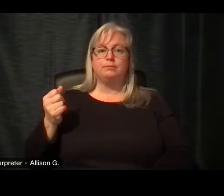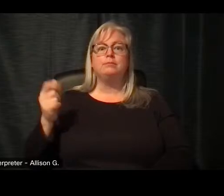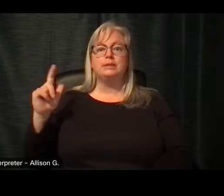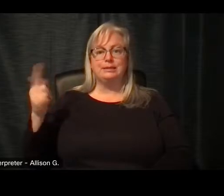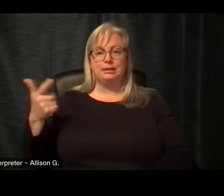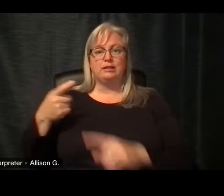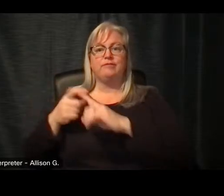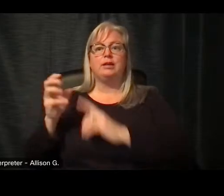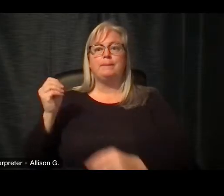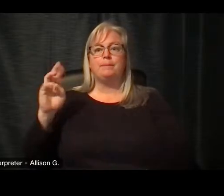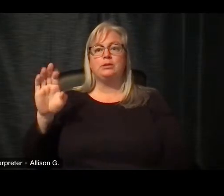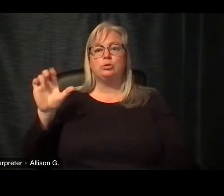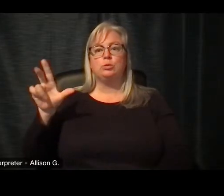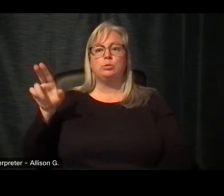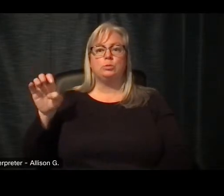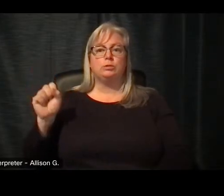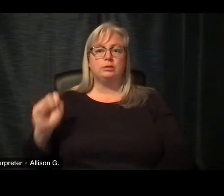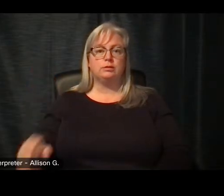Seconded by Mr. Clues.